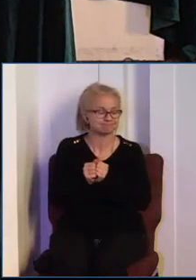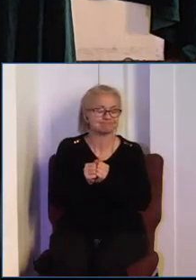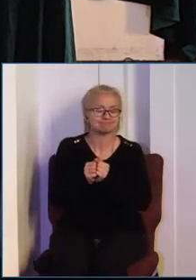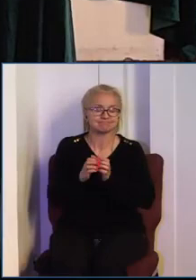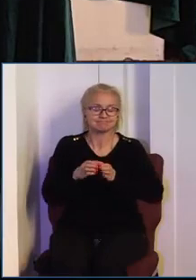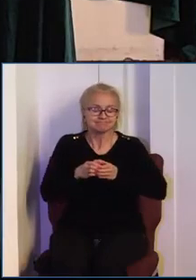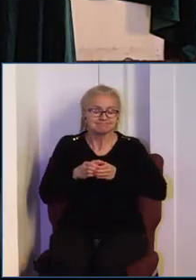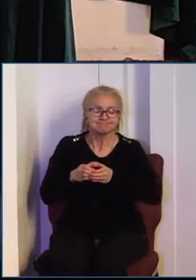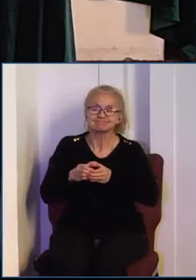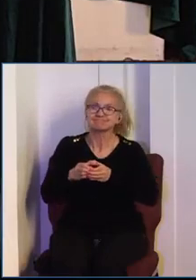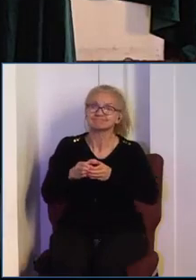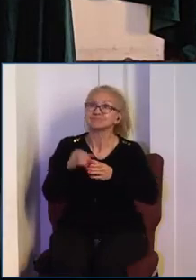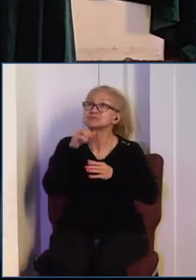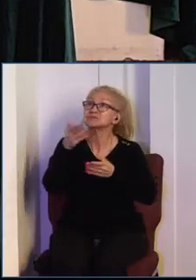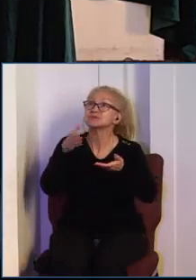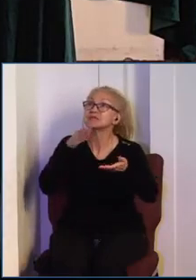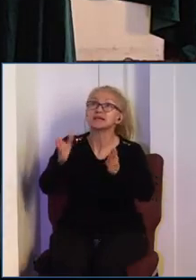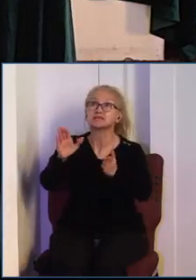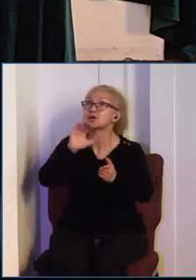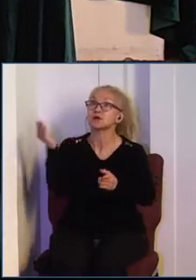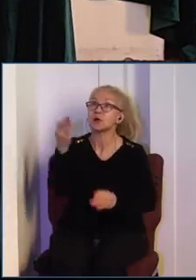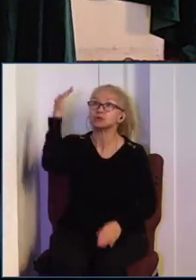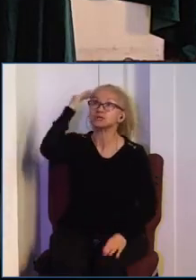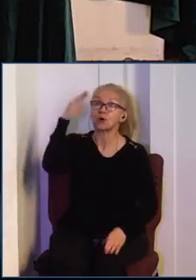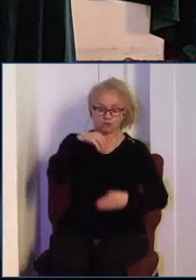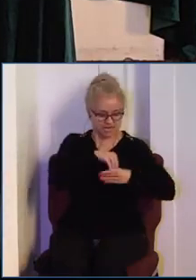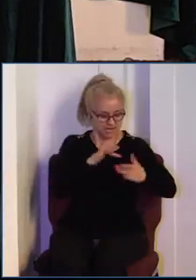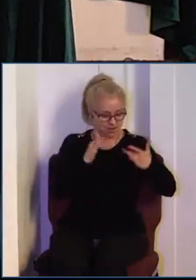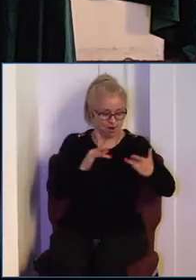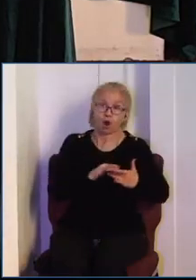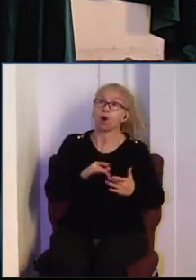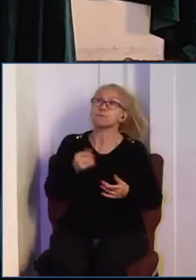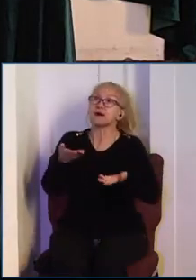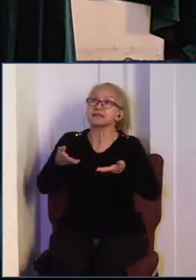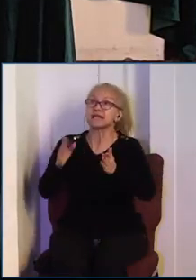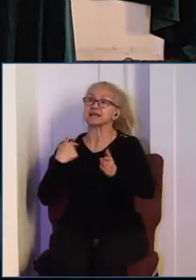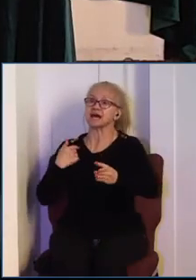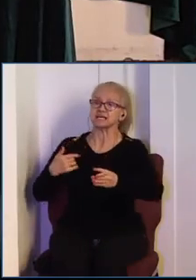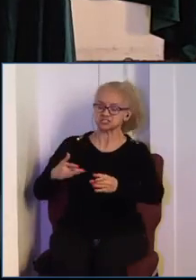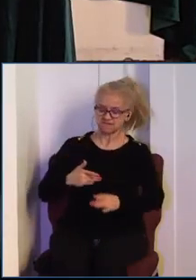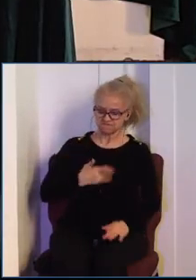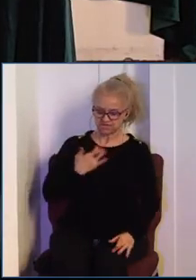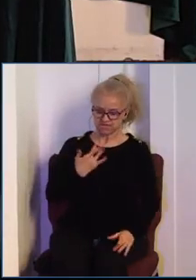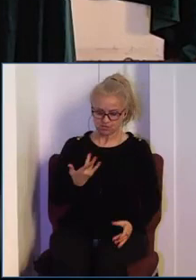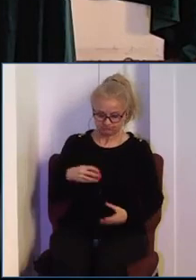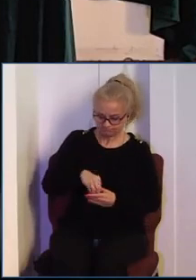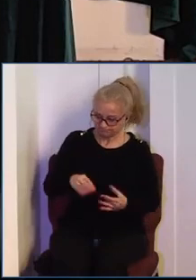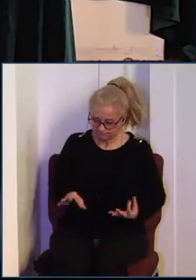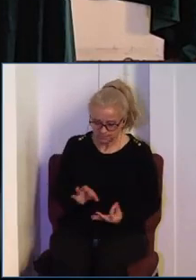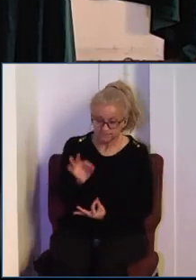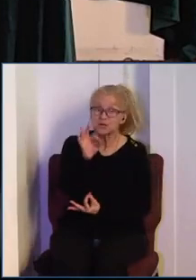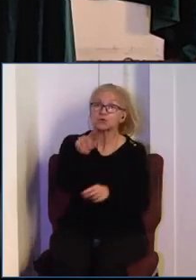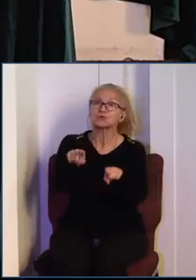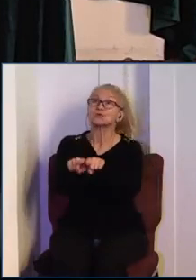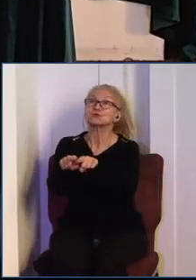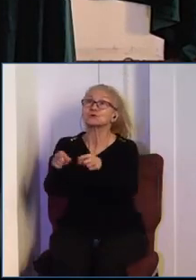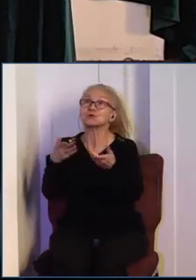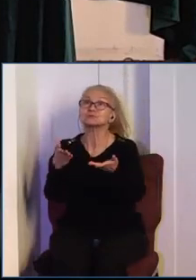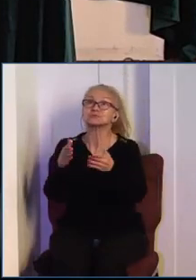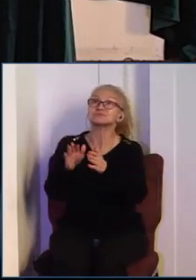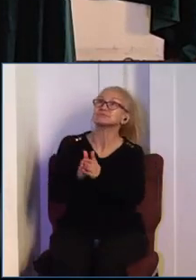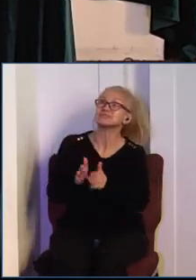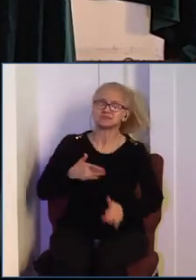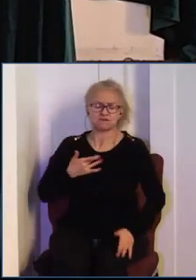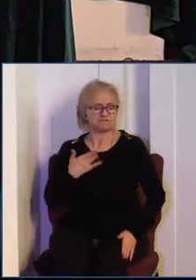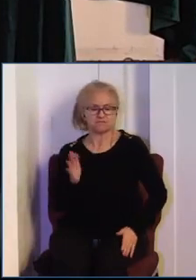now that you will not only let us know it in our hearts, but let us feel it in our spirits. Let us sense your power and your